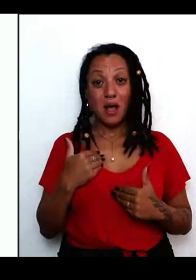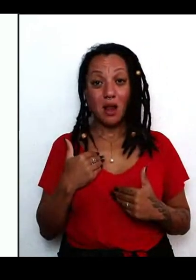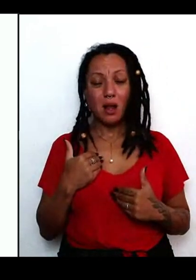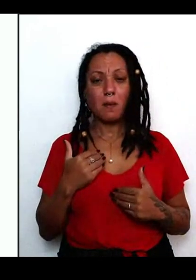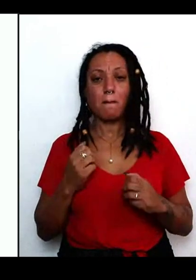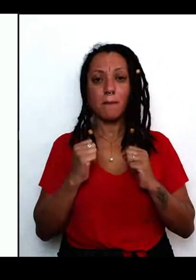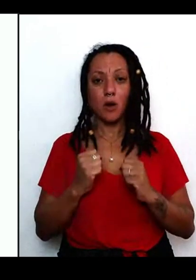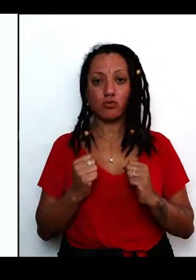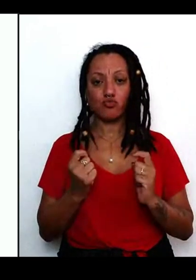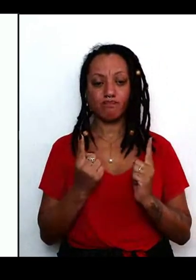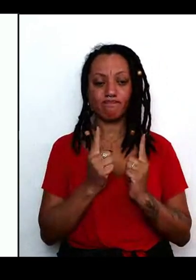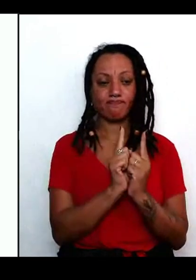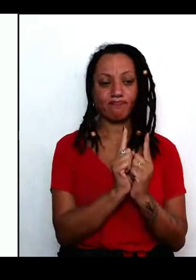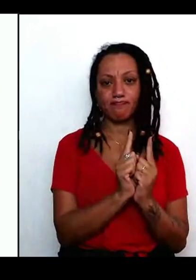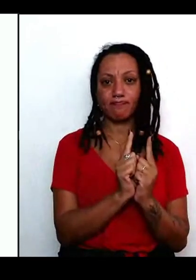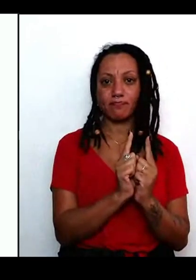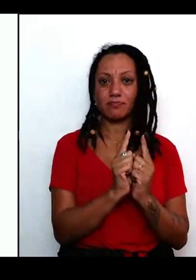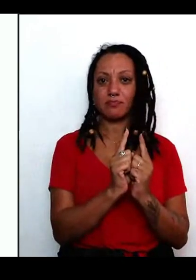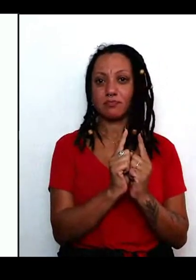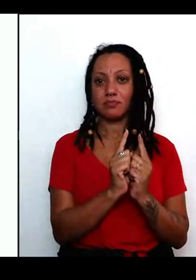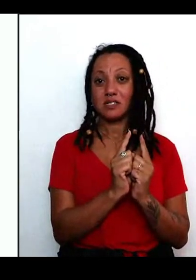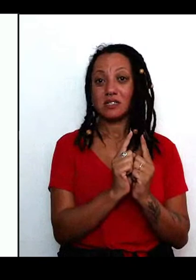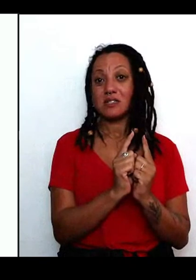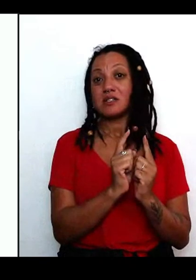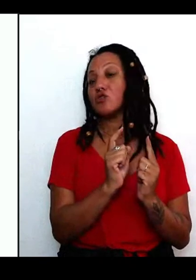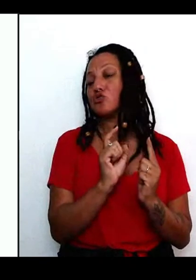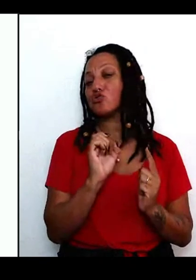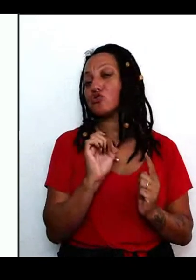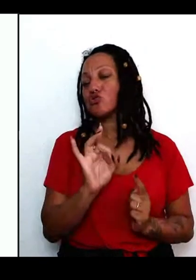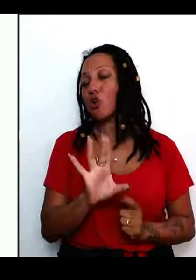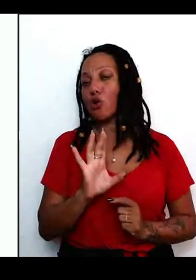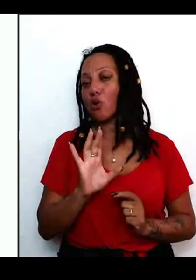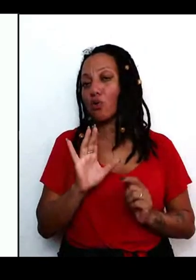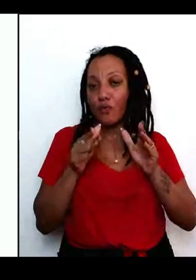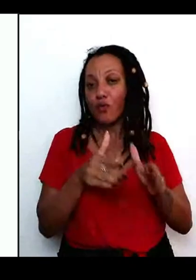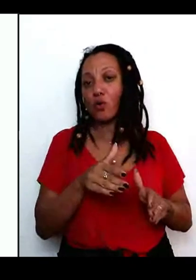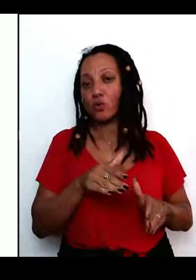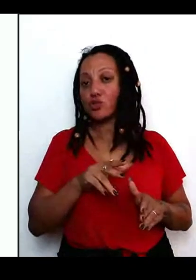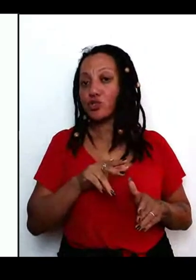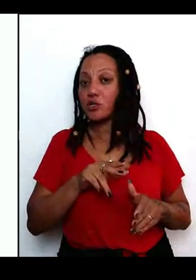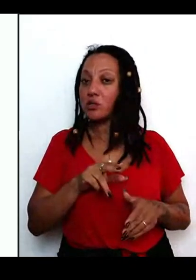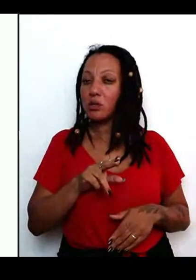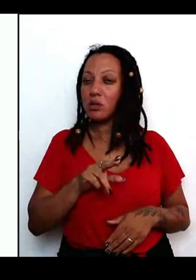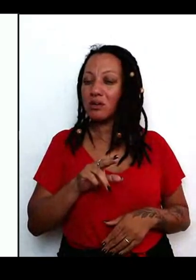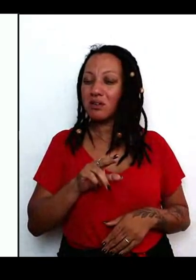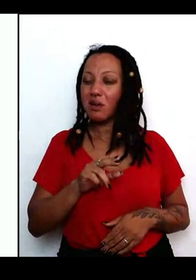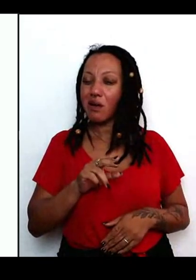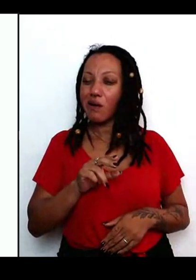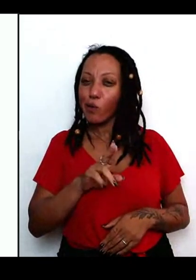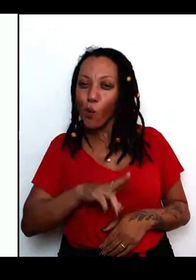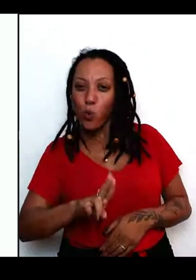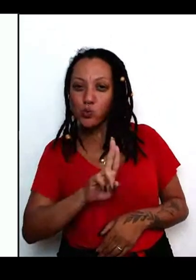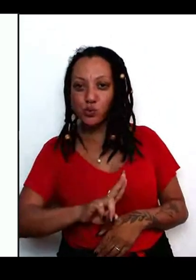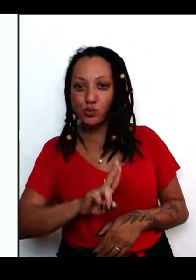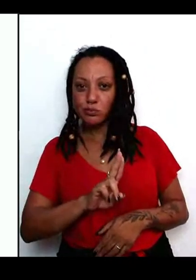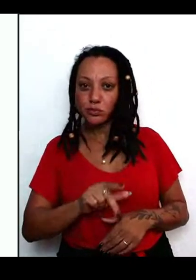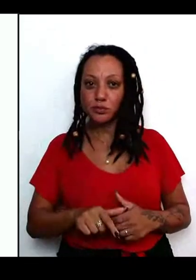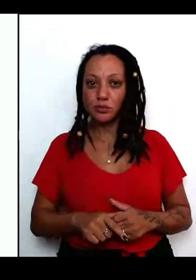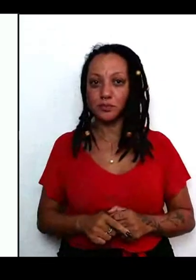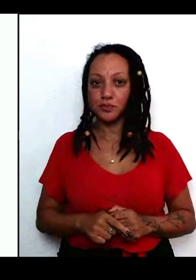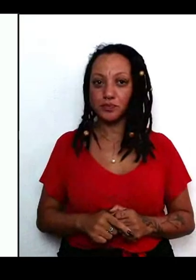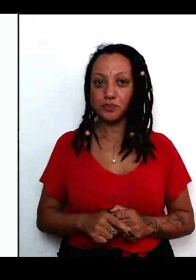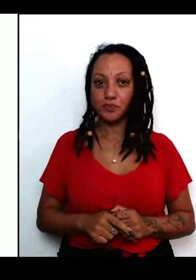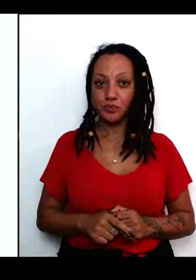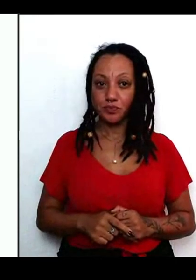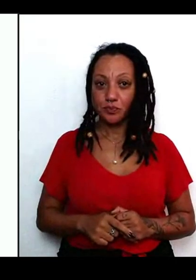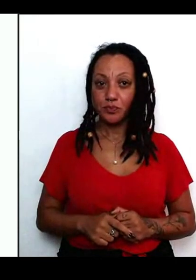here are not meant to produce intense proximity defied radiant obstructed and hungry as Carson rights but there are best